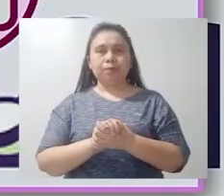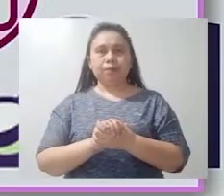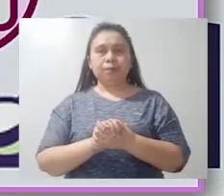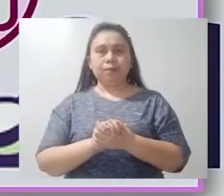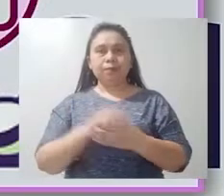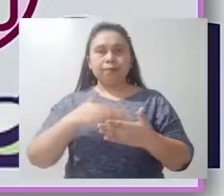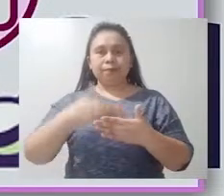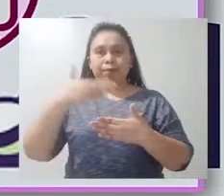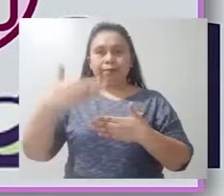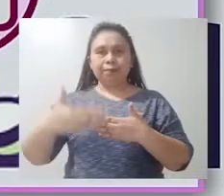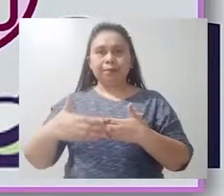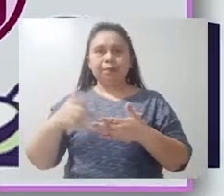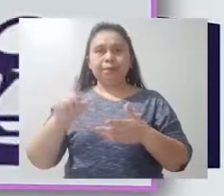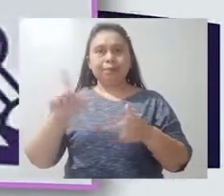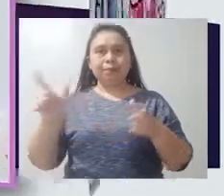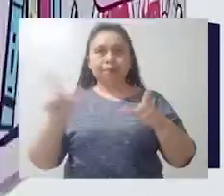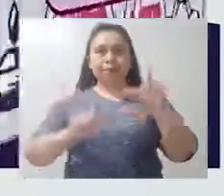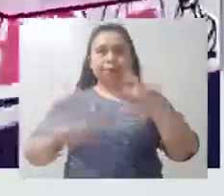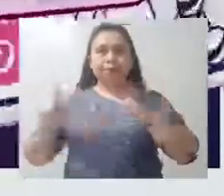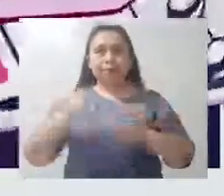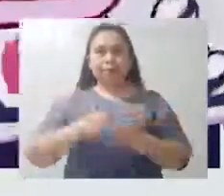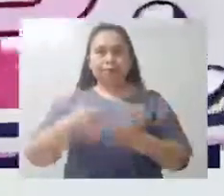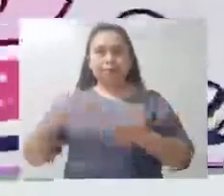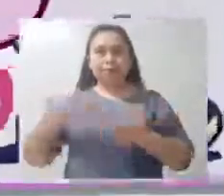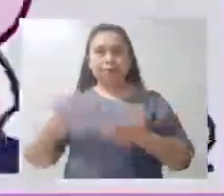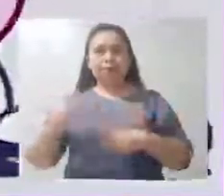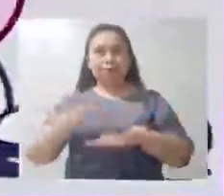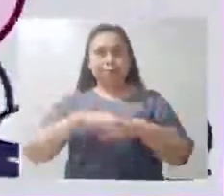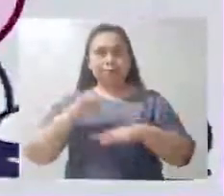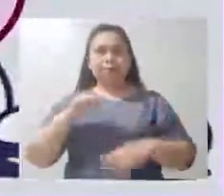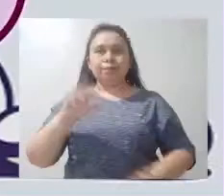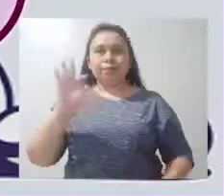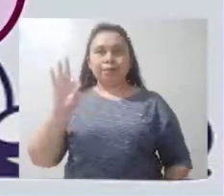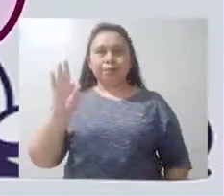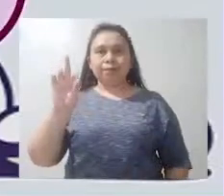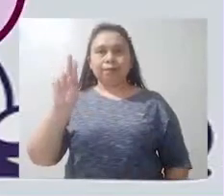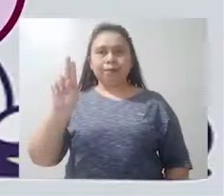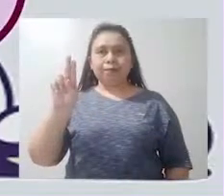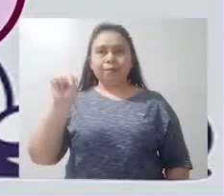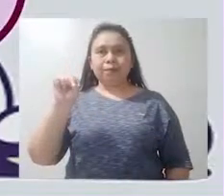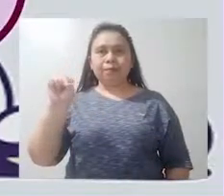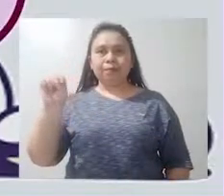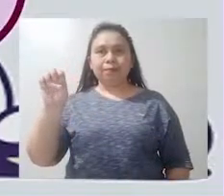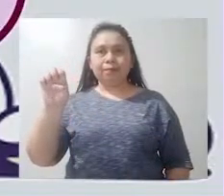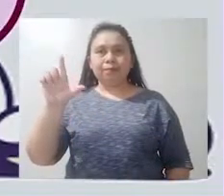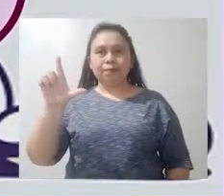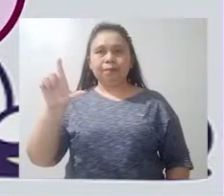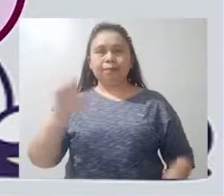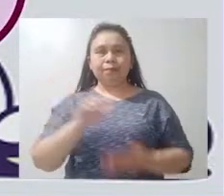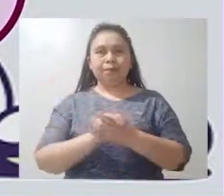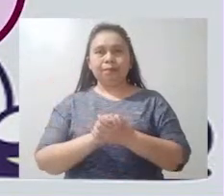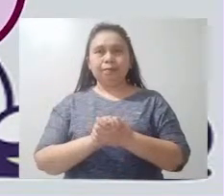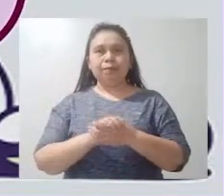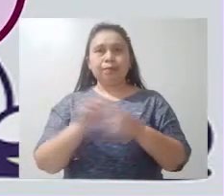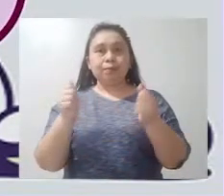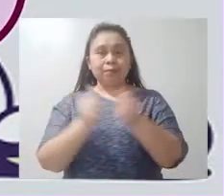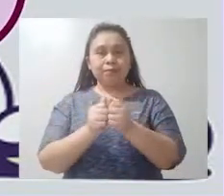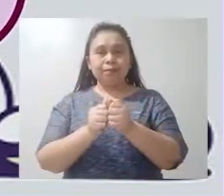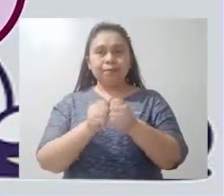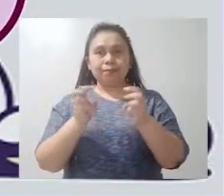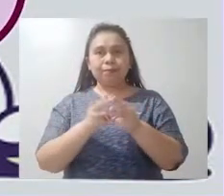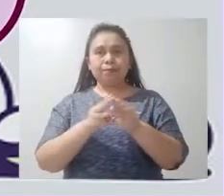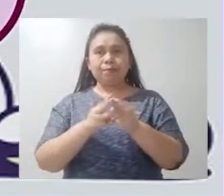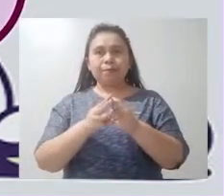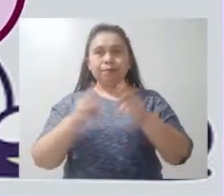beakers. The next laboratory apparatus is called Funnel. This is a pipe with